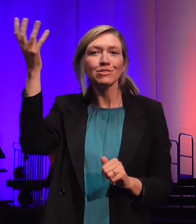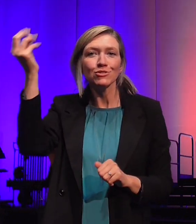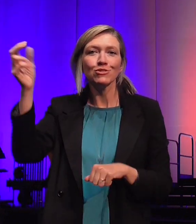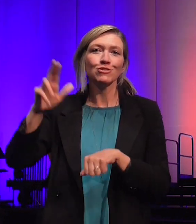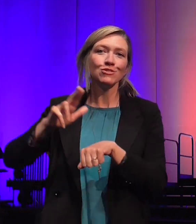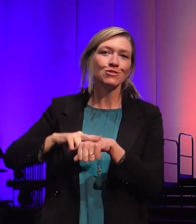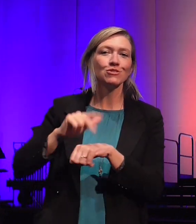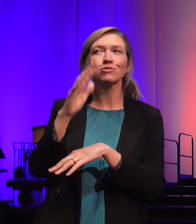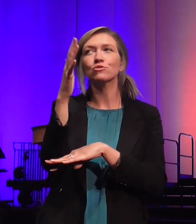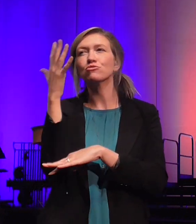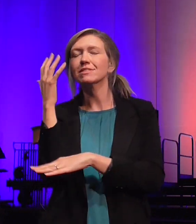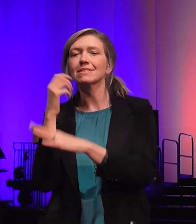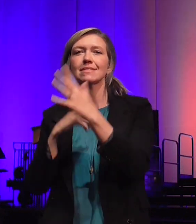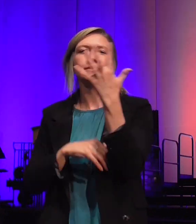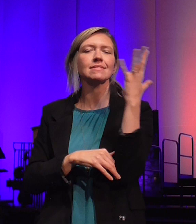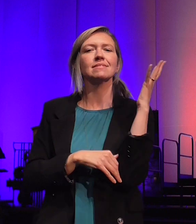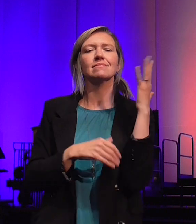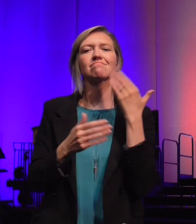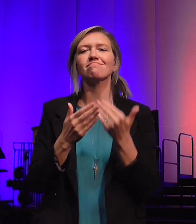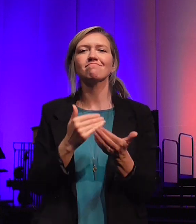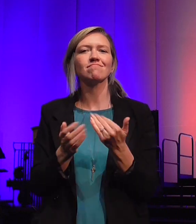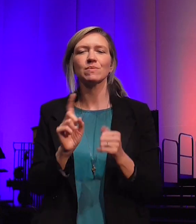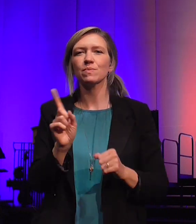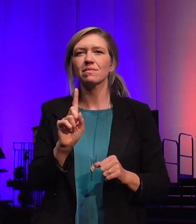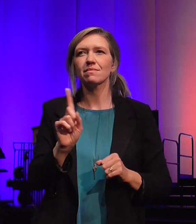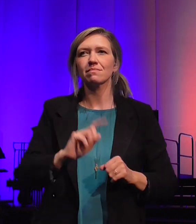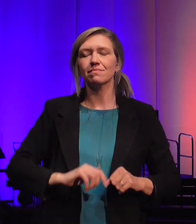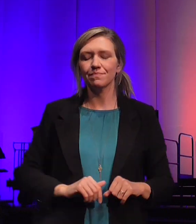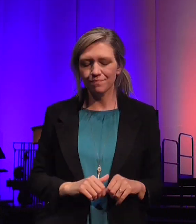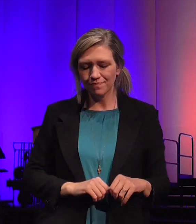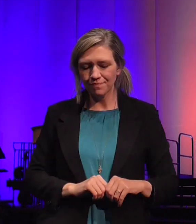nature and trees.